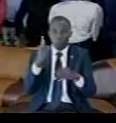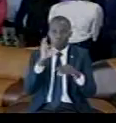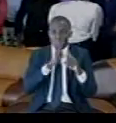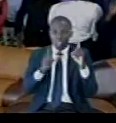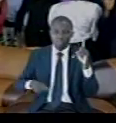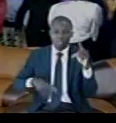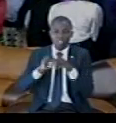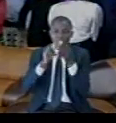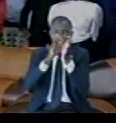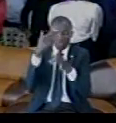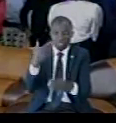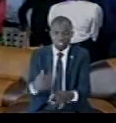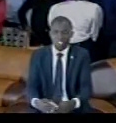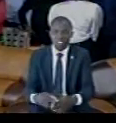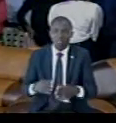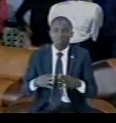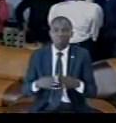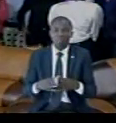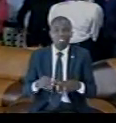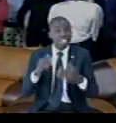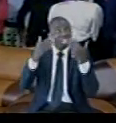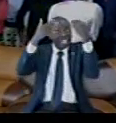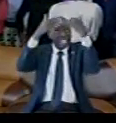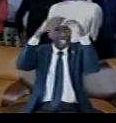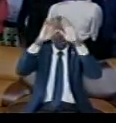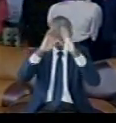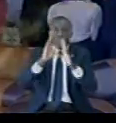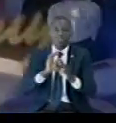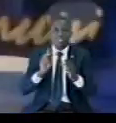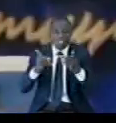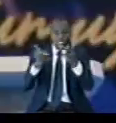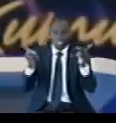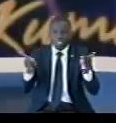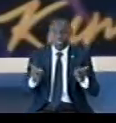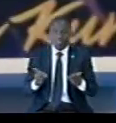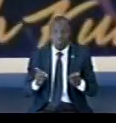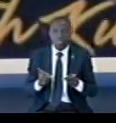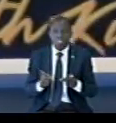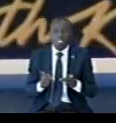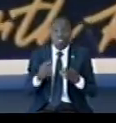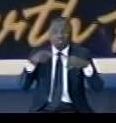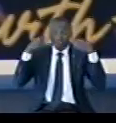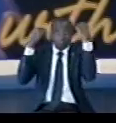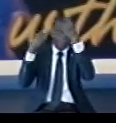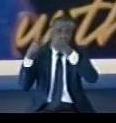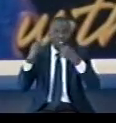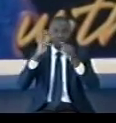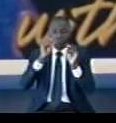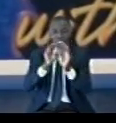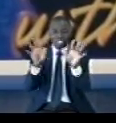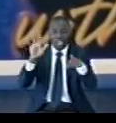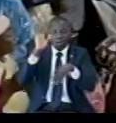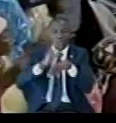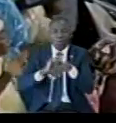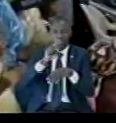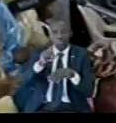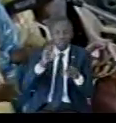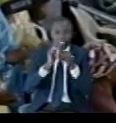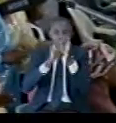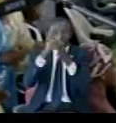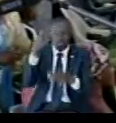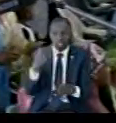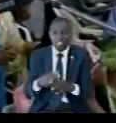Lord. Amen. Heaven's face will shine upon you. Amen.